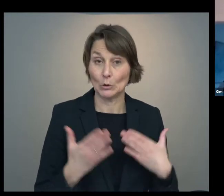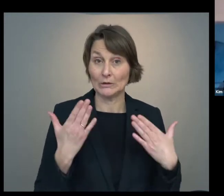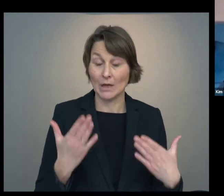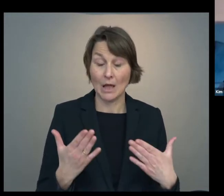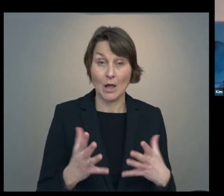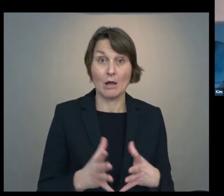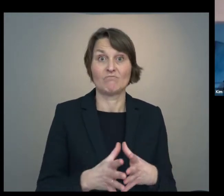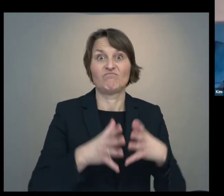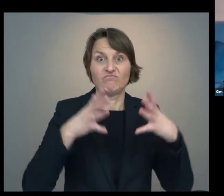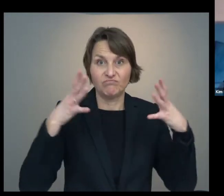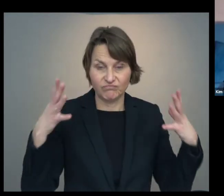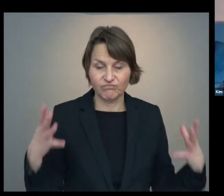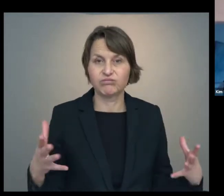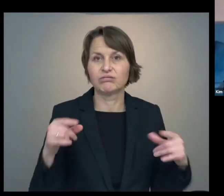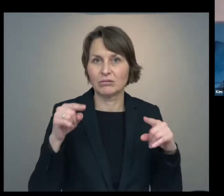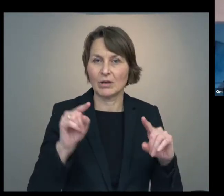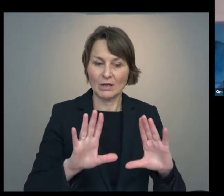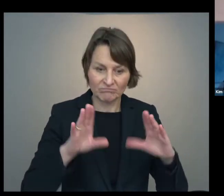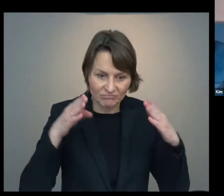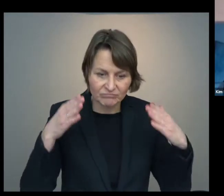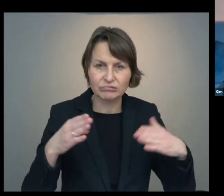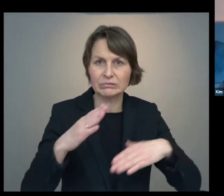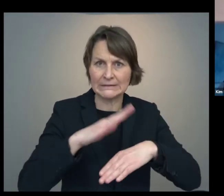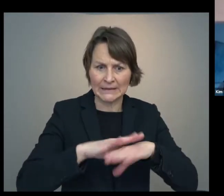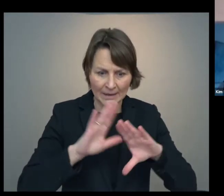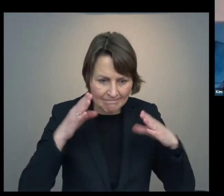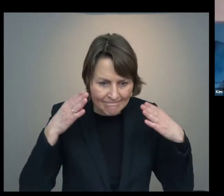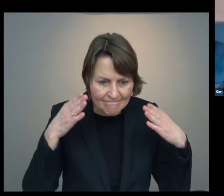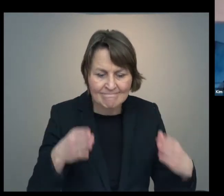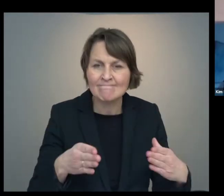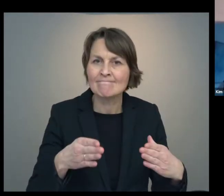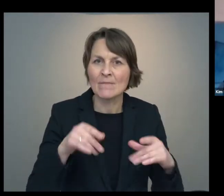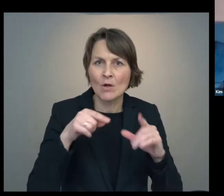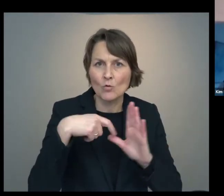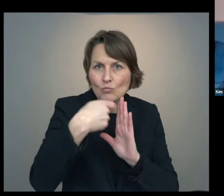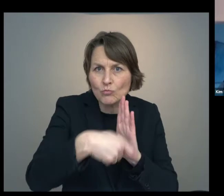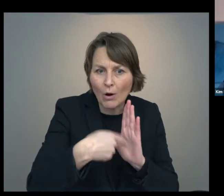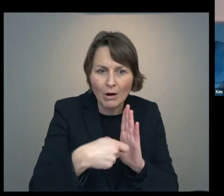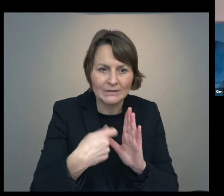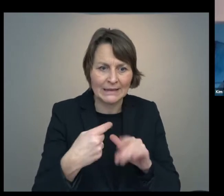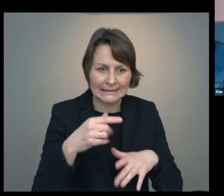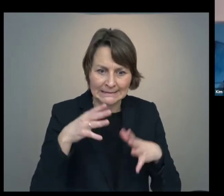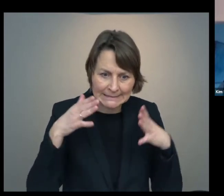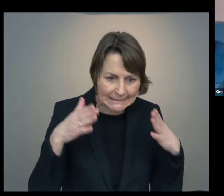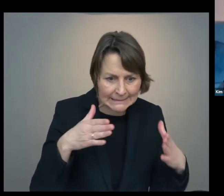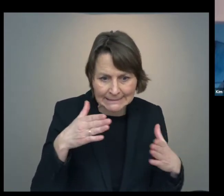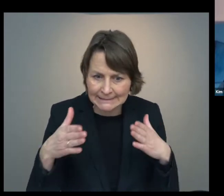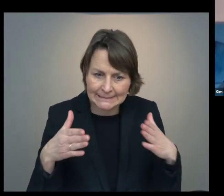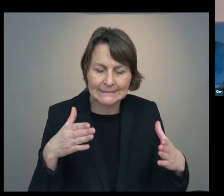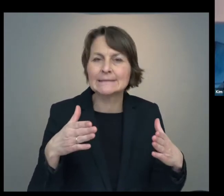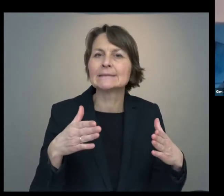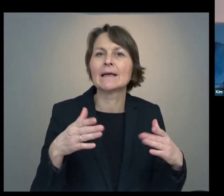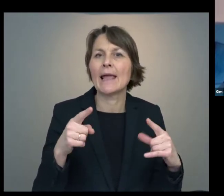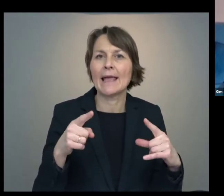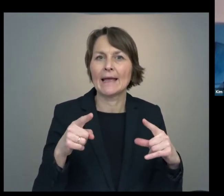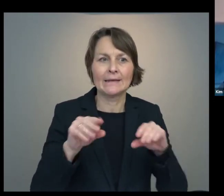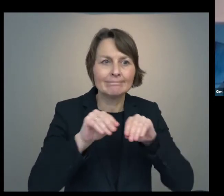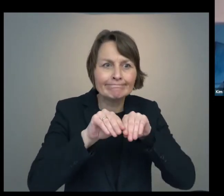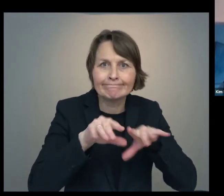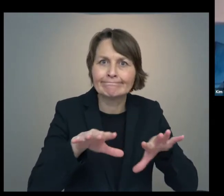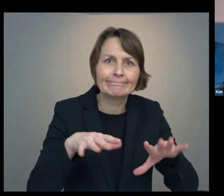so since a lot of work is being done right now on Unicore and on that migration, we don't put that